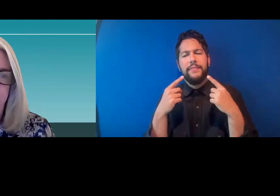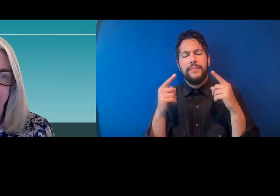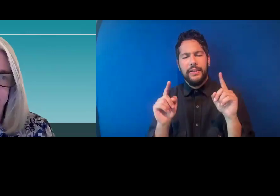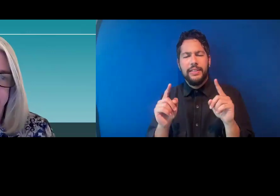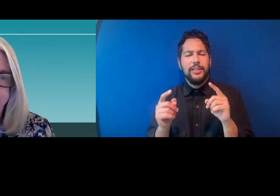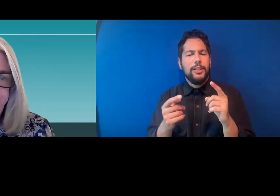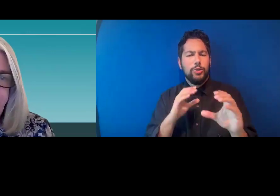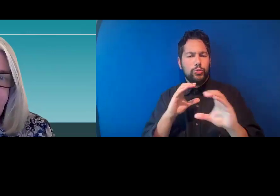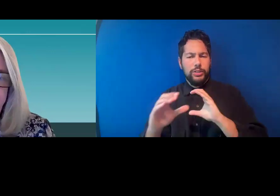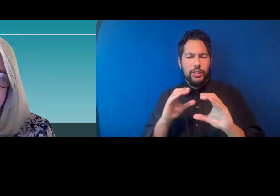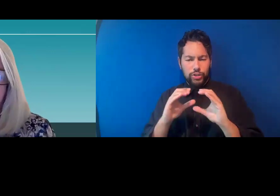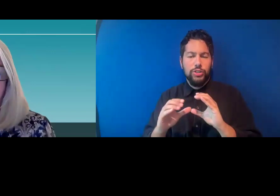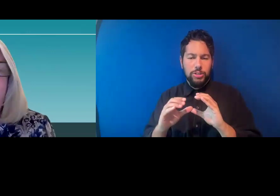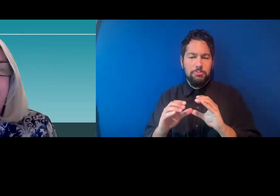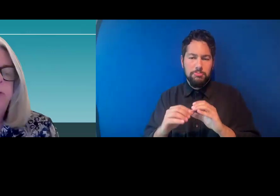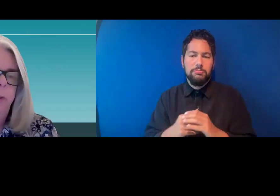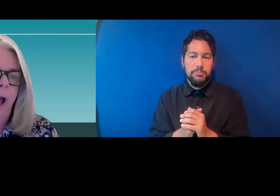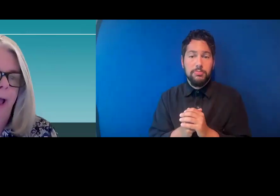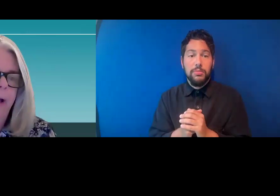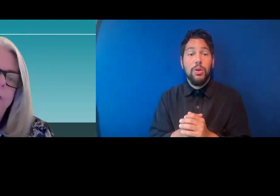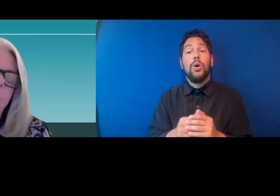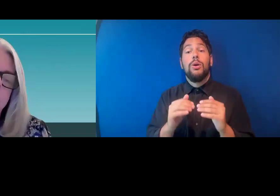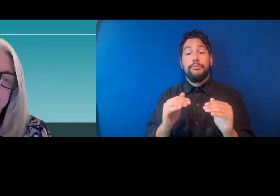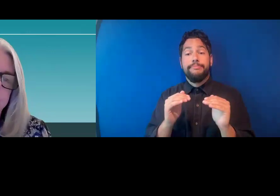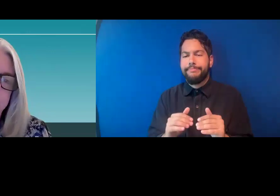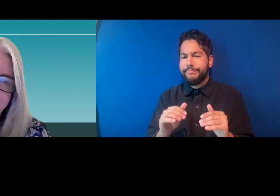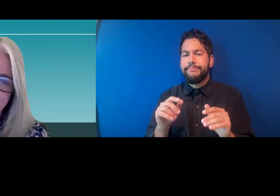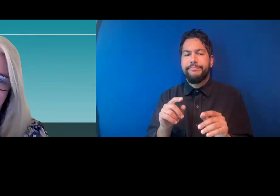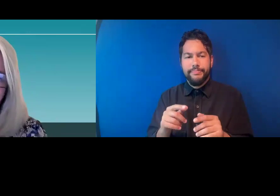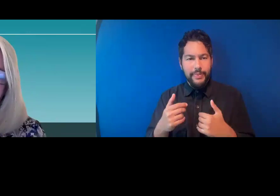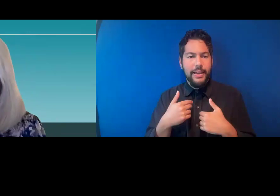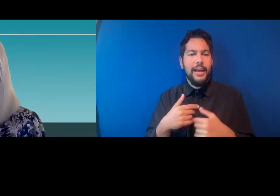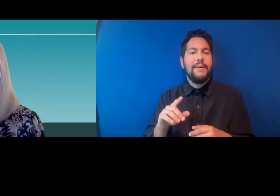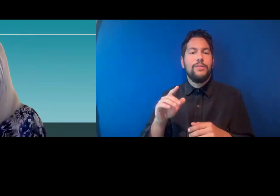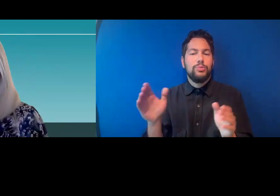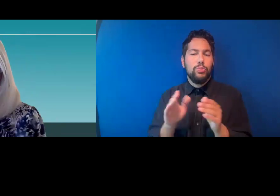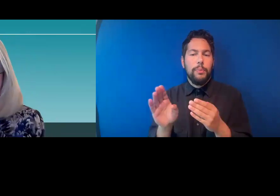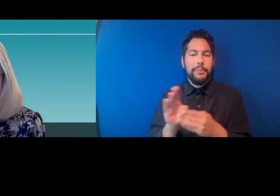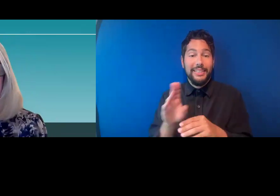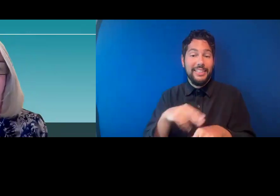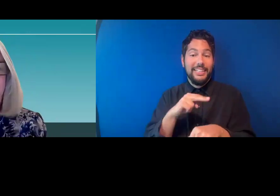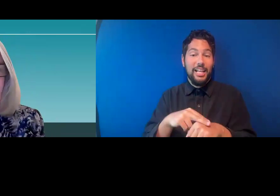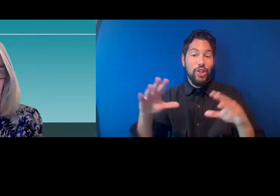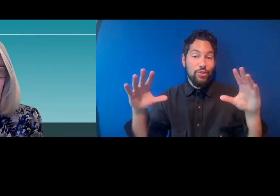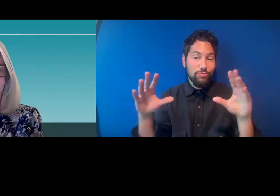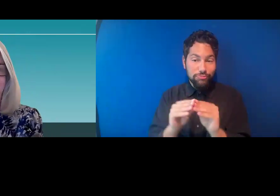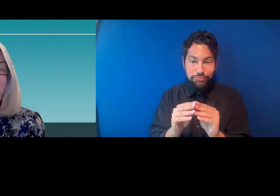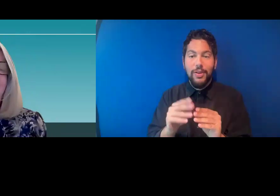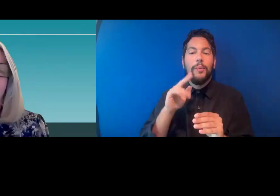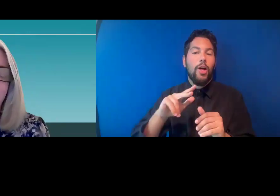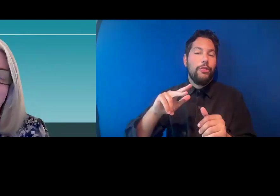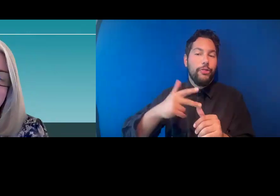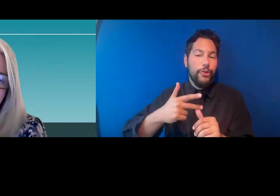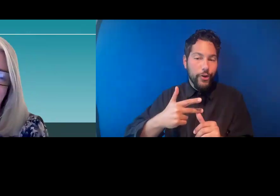our communication. We also have our Small Business National Convening coming up. This will be our third